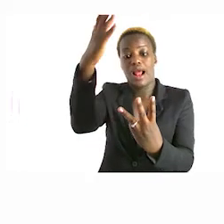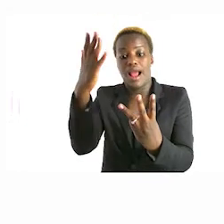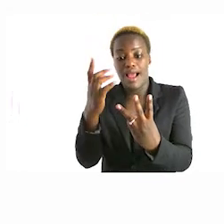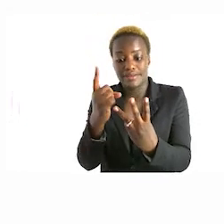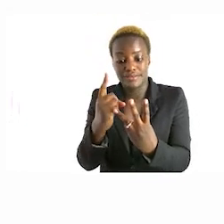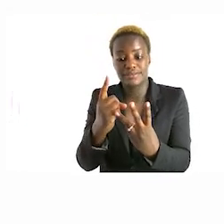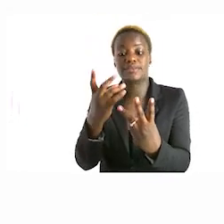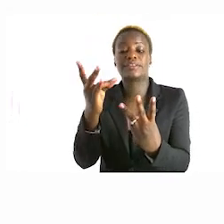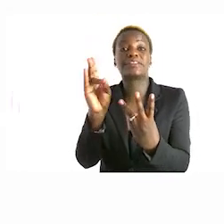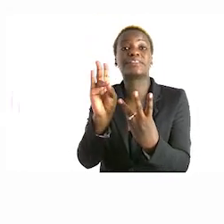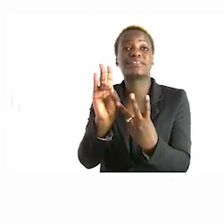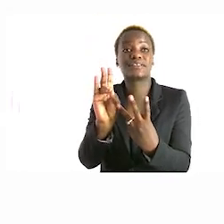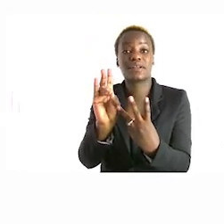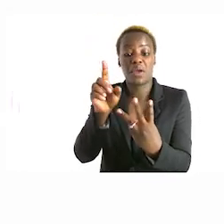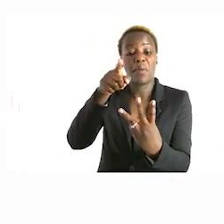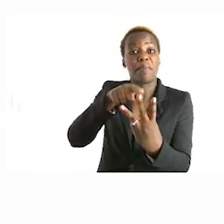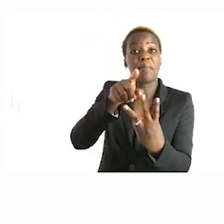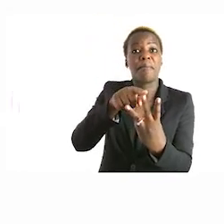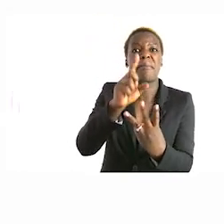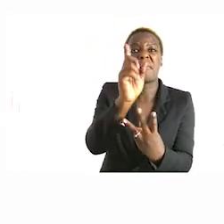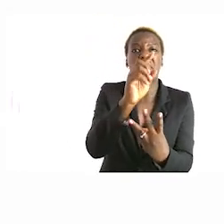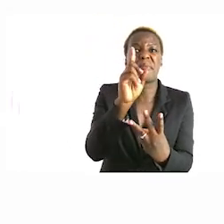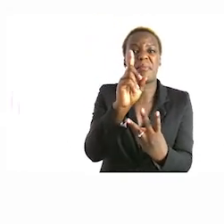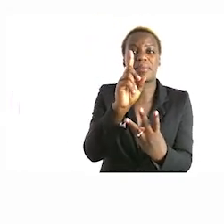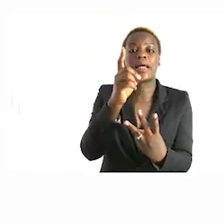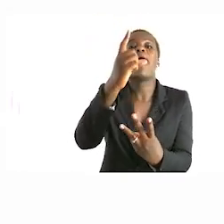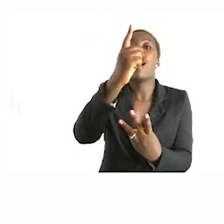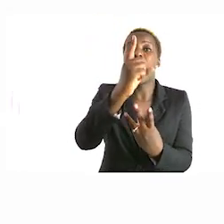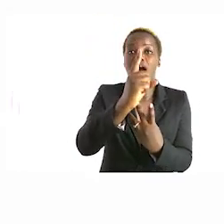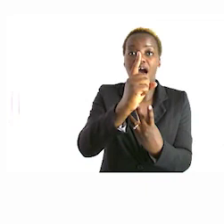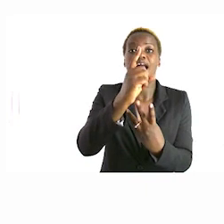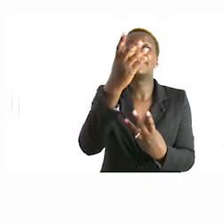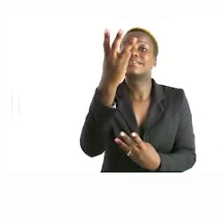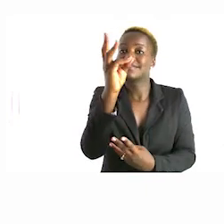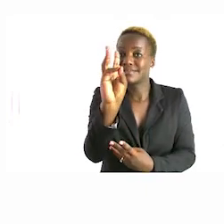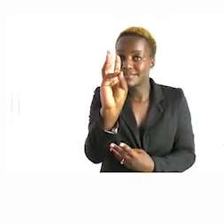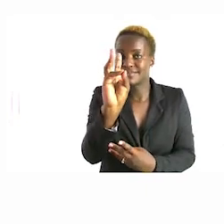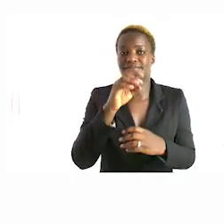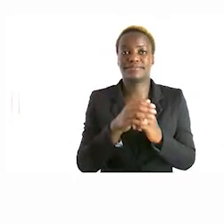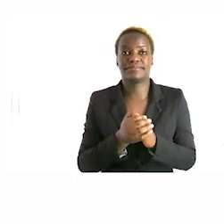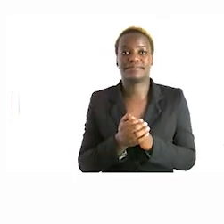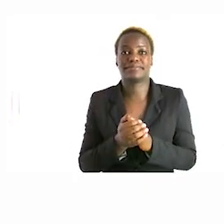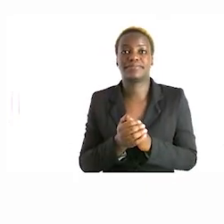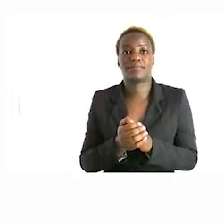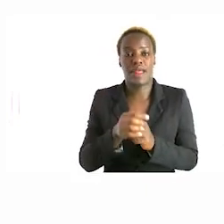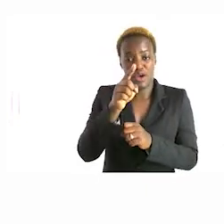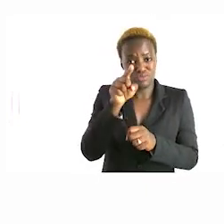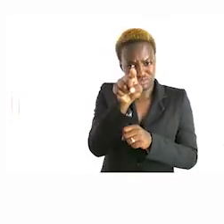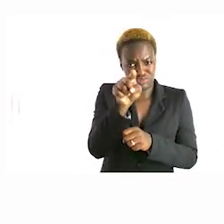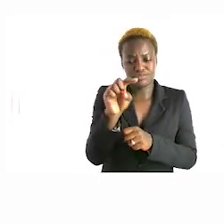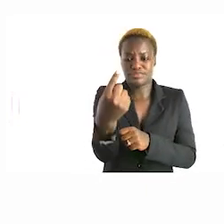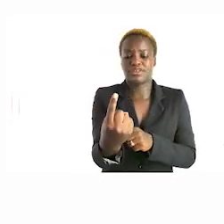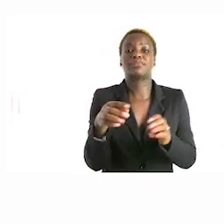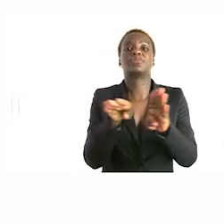there? Number 16. Very good. So I would like for you to do 1, 2, 3, 4